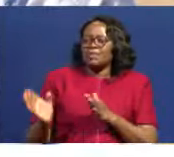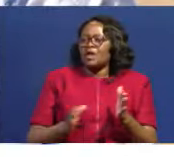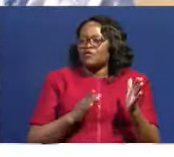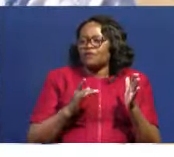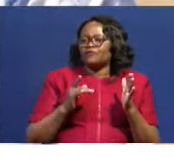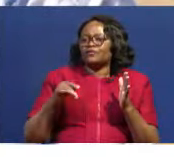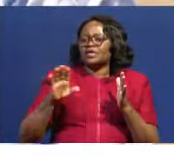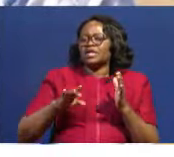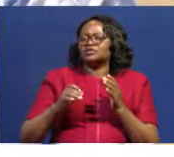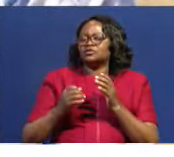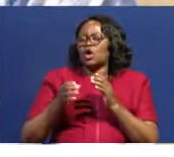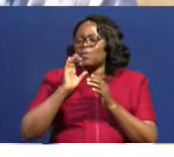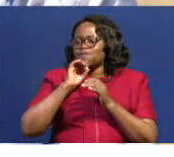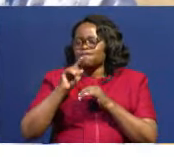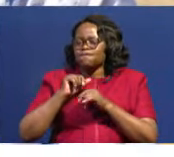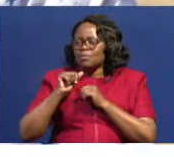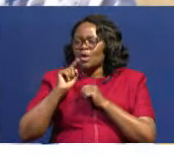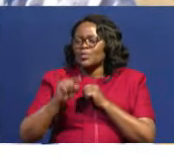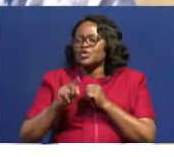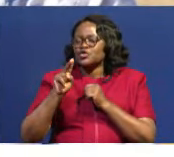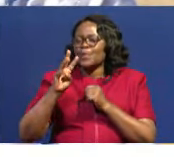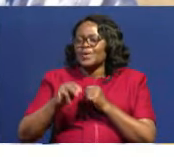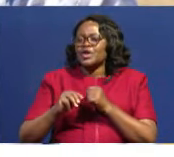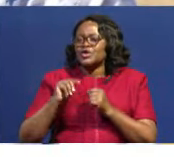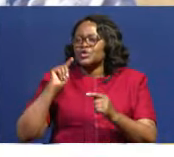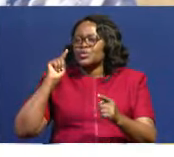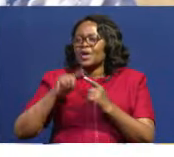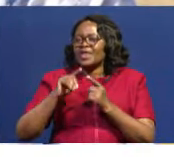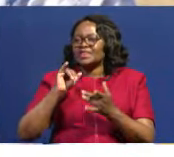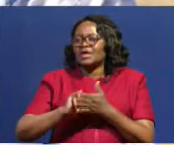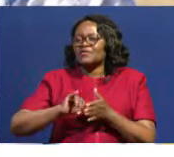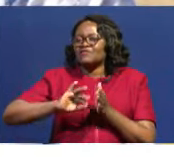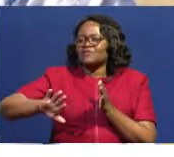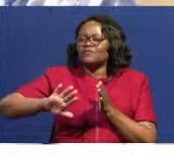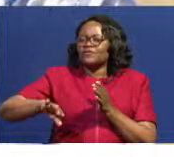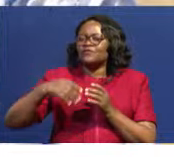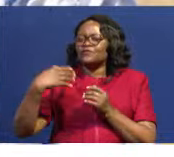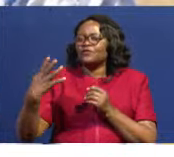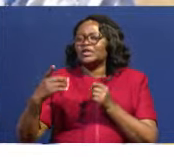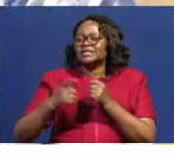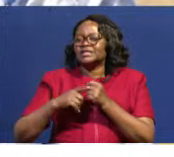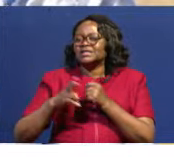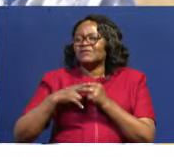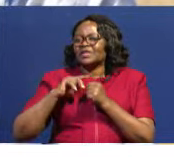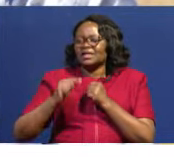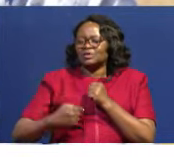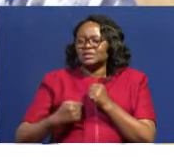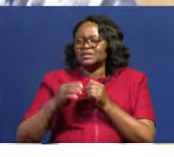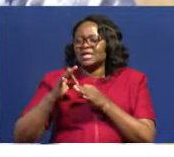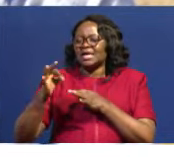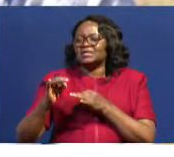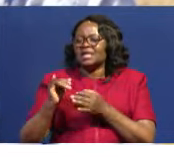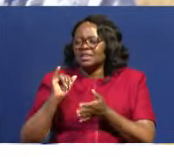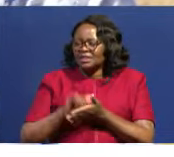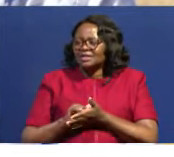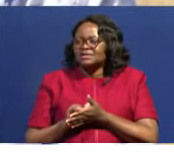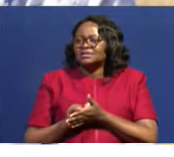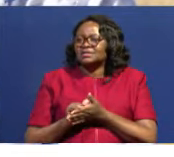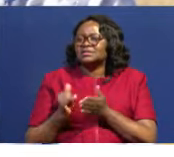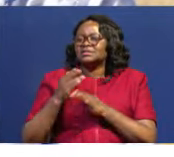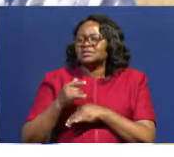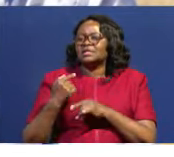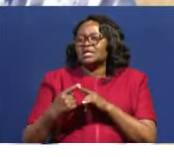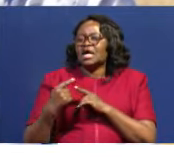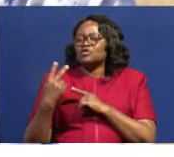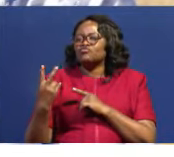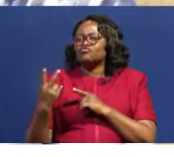irrigation up to 1.2 million. So towards that journey, we are left with 467,000 acres. And in that, in the next